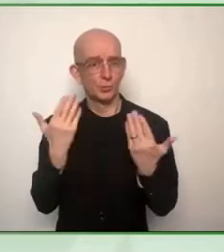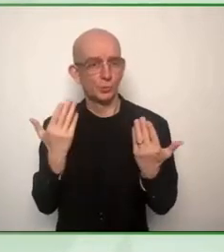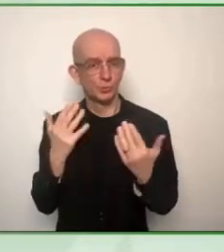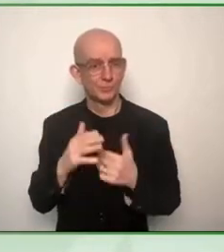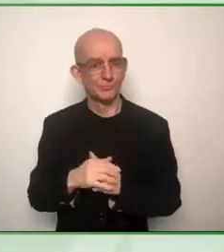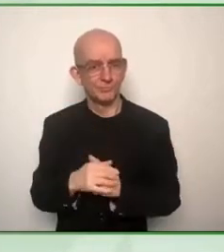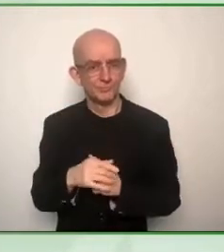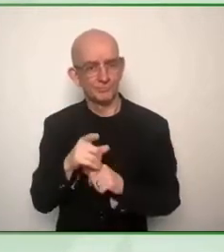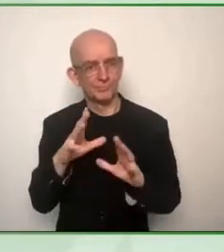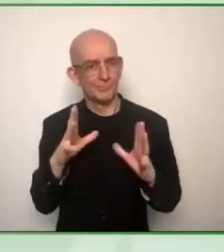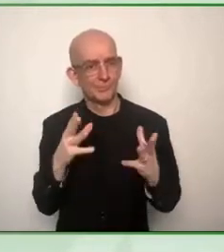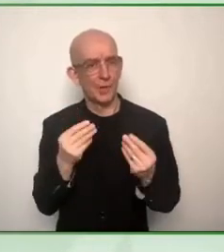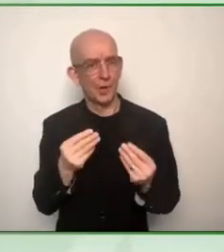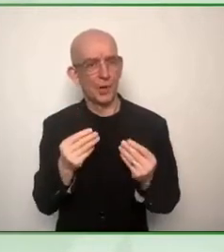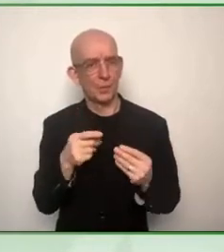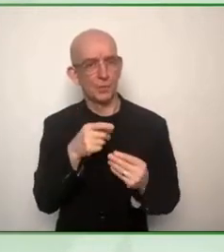done?